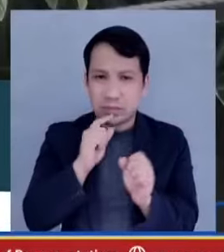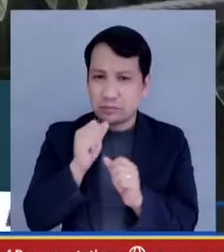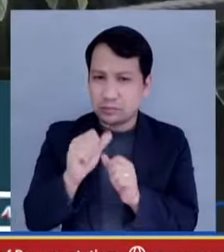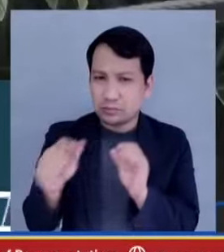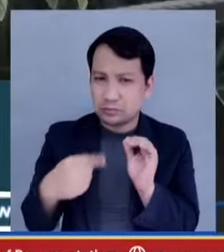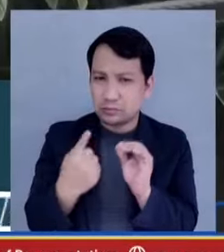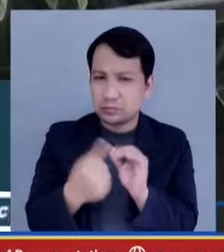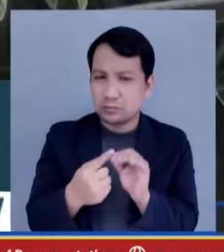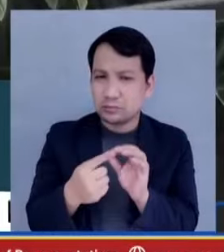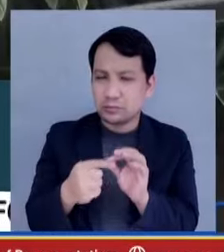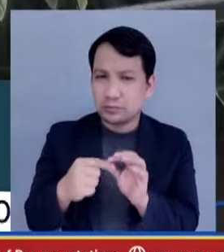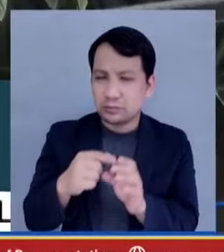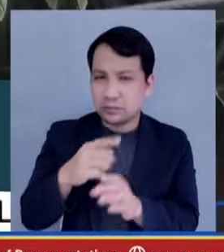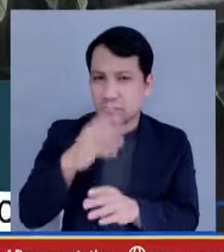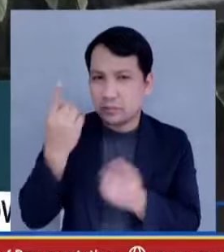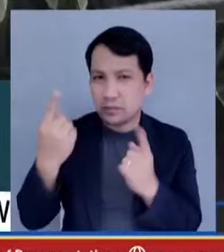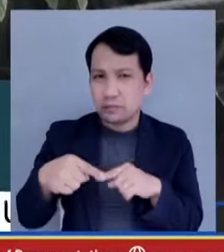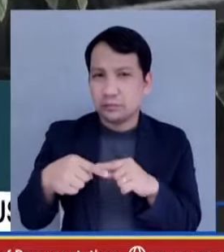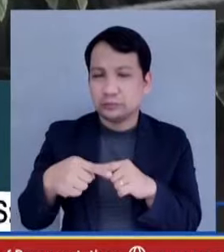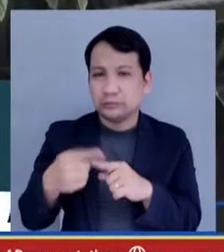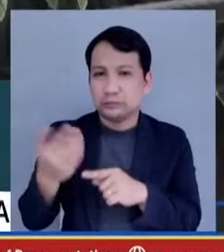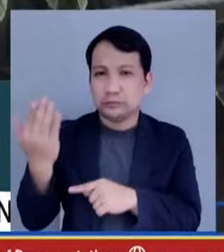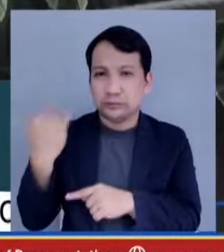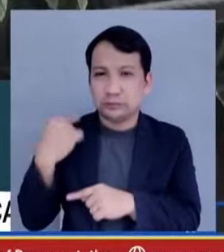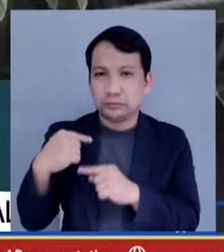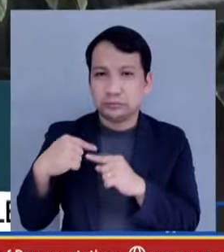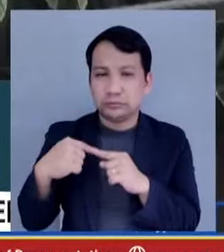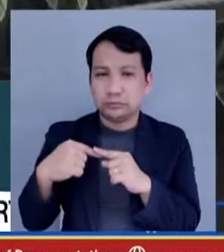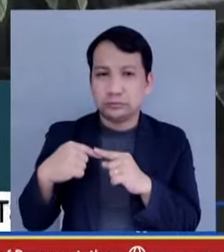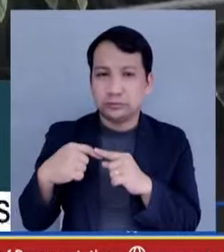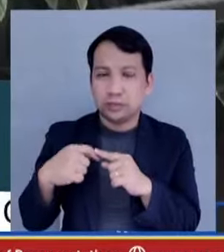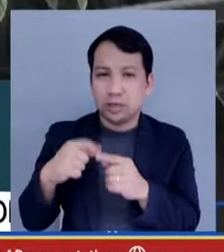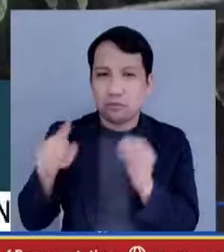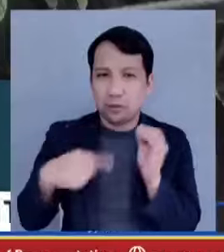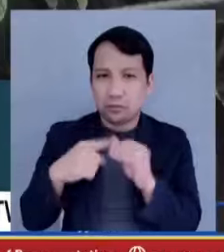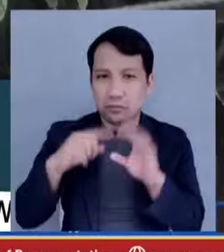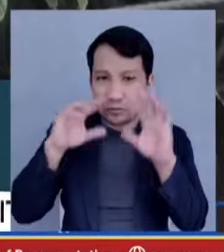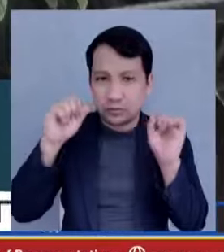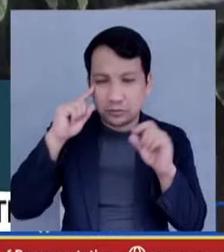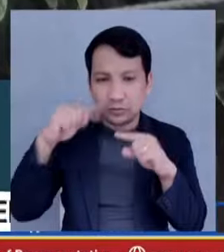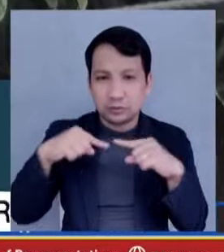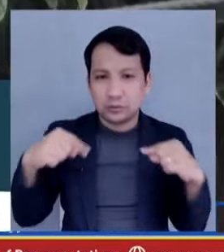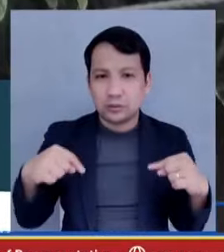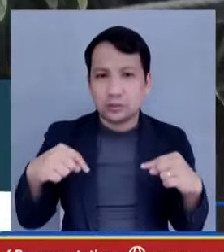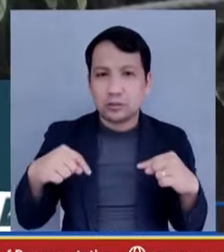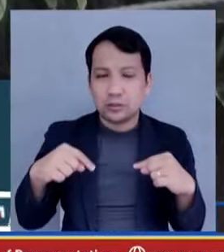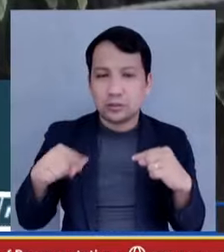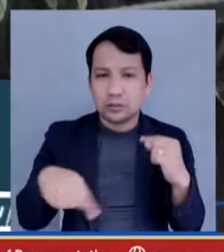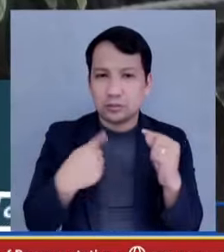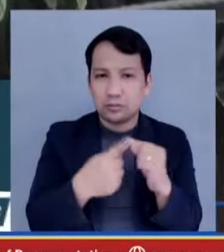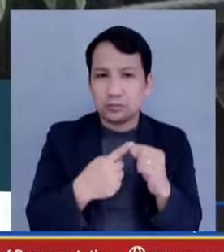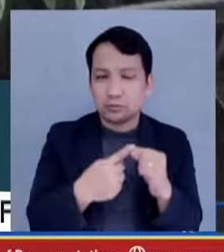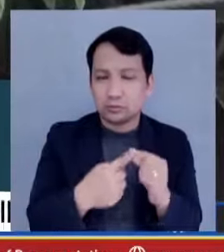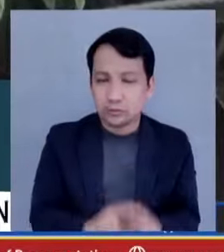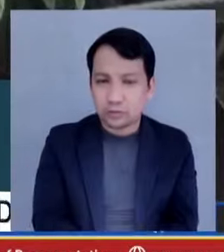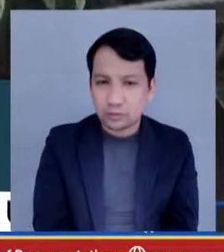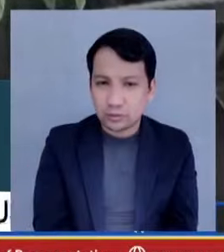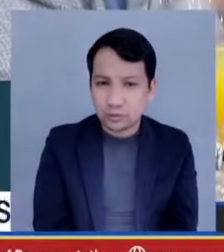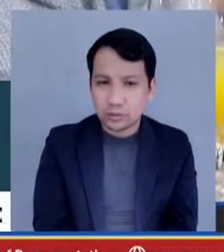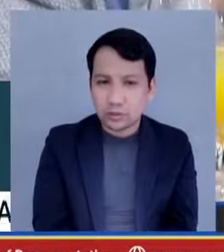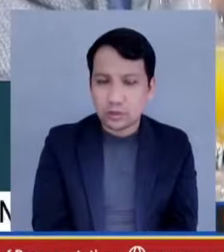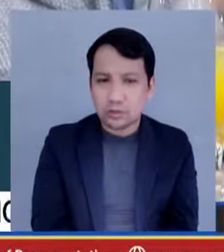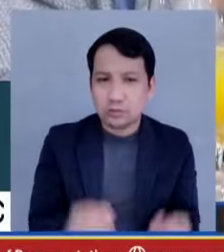hallucination after Duterte lashed out against the Marcos administration and Trillanes during a live stream of his